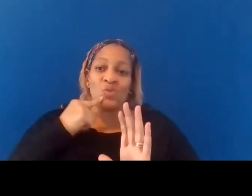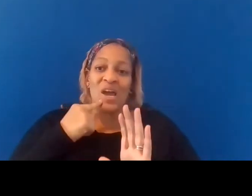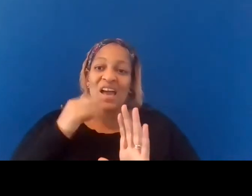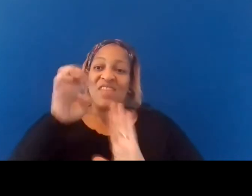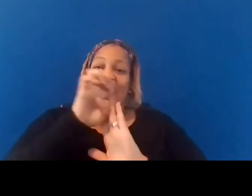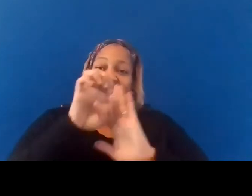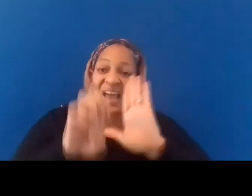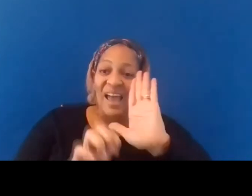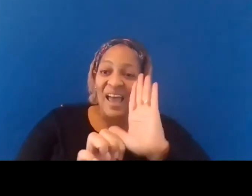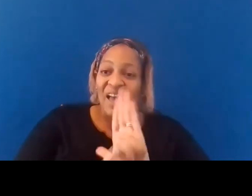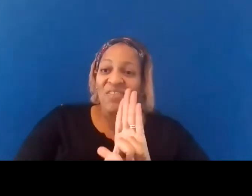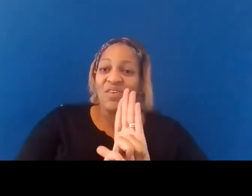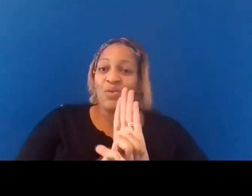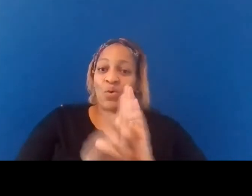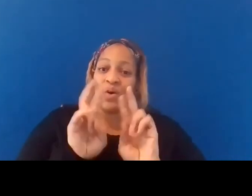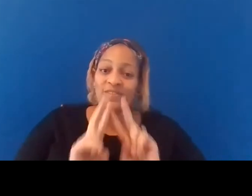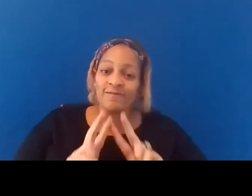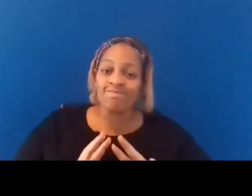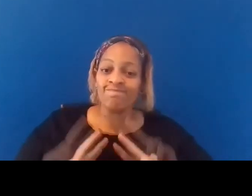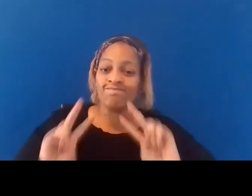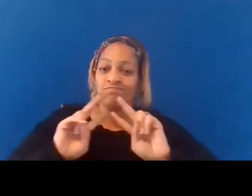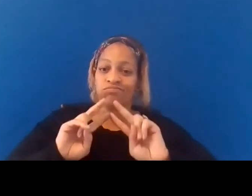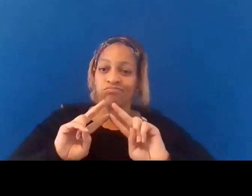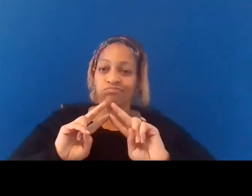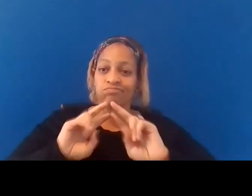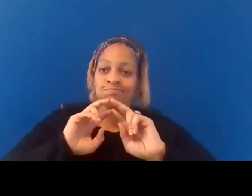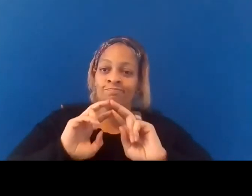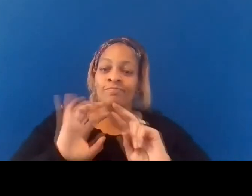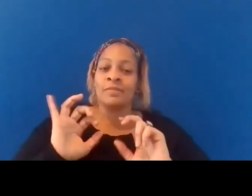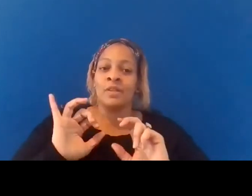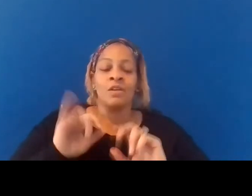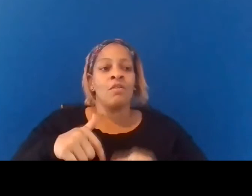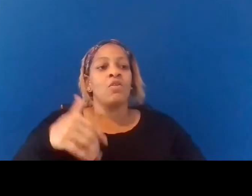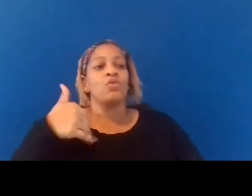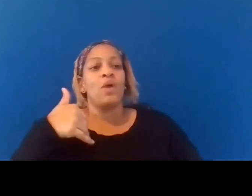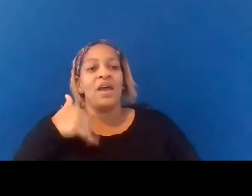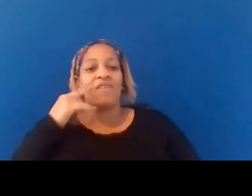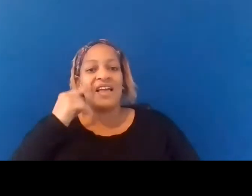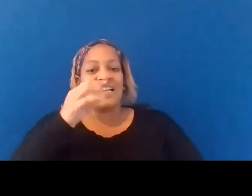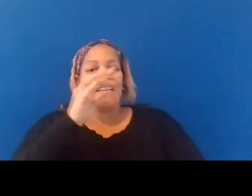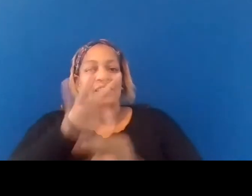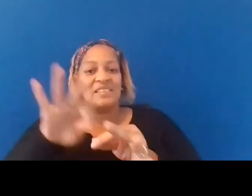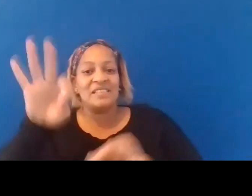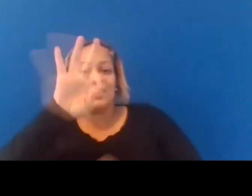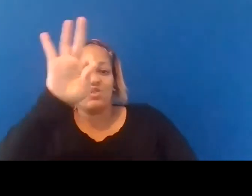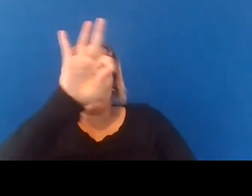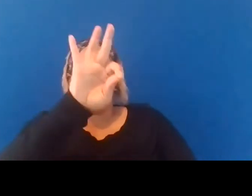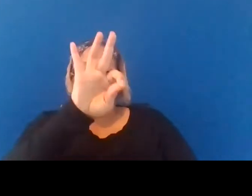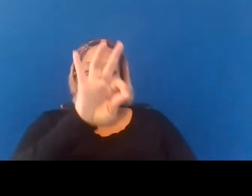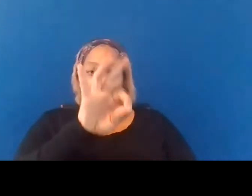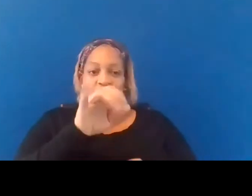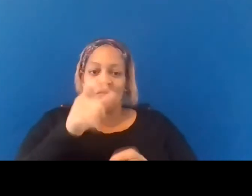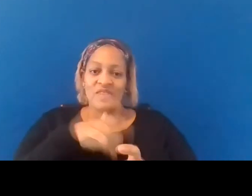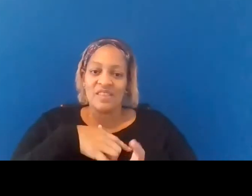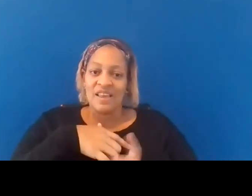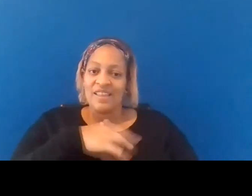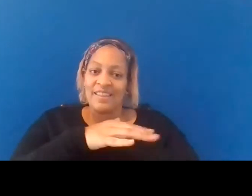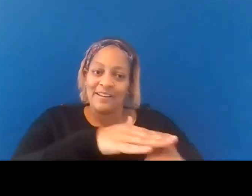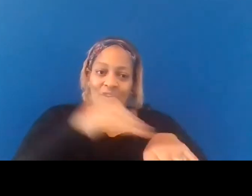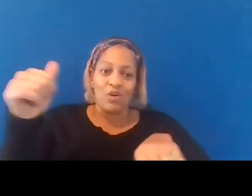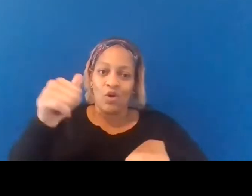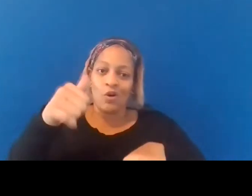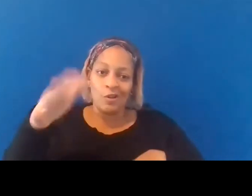ethical imperative that calls you forward. You have a spiritual imperative that calls you